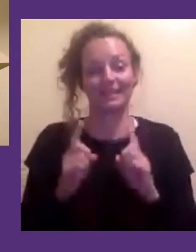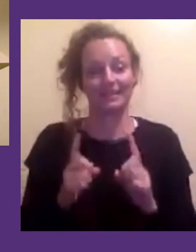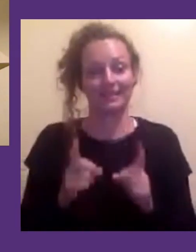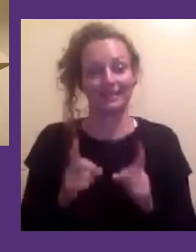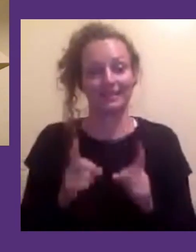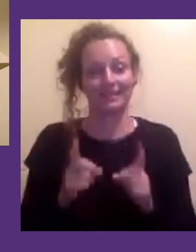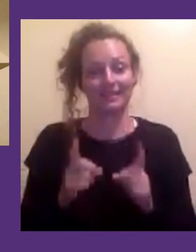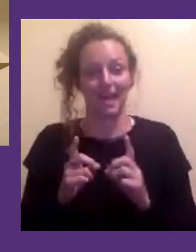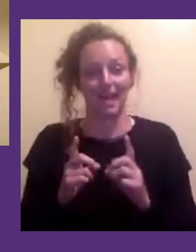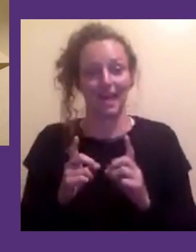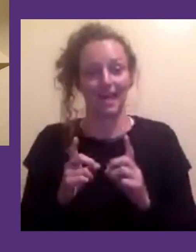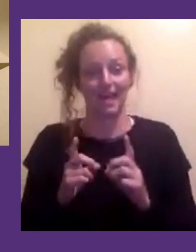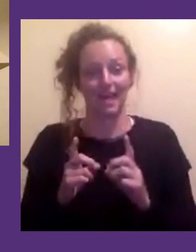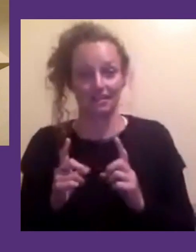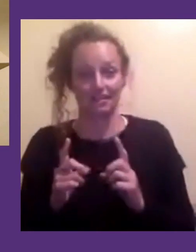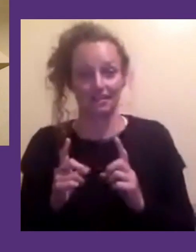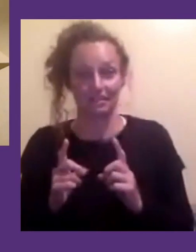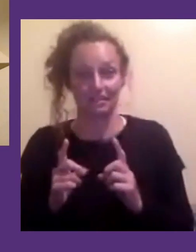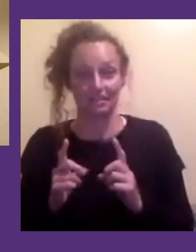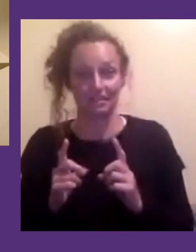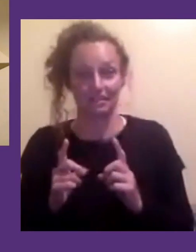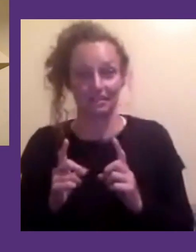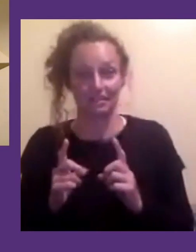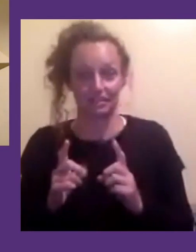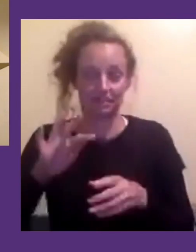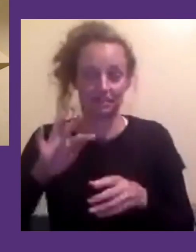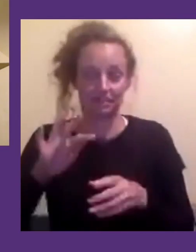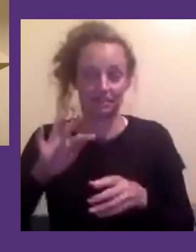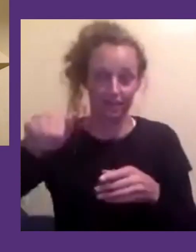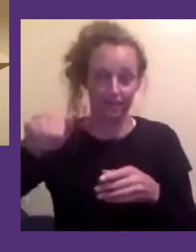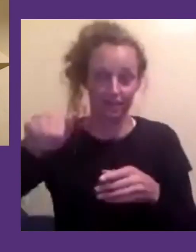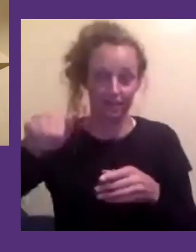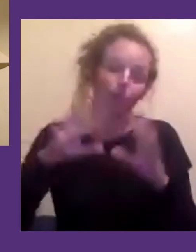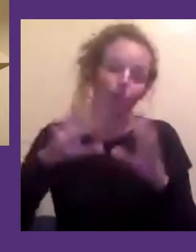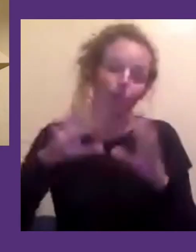to when you are either disabled or